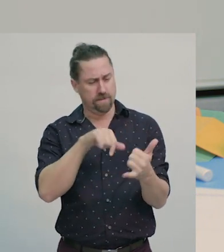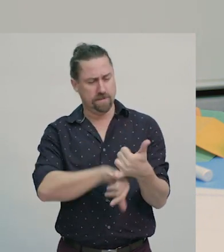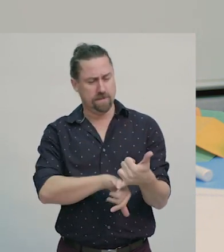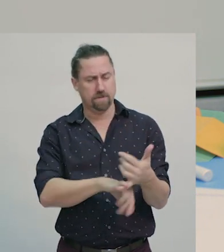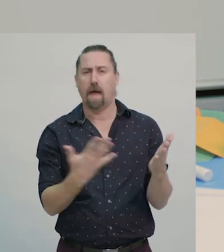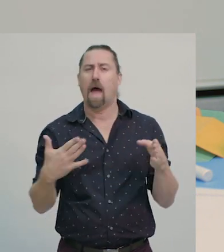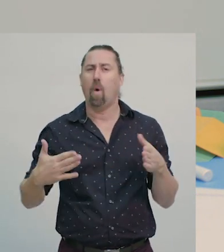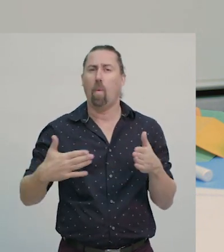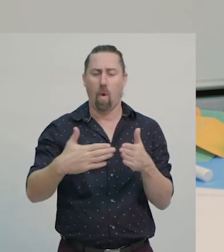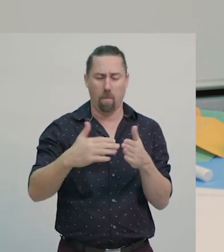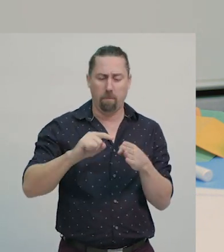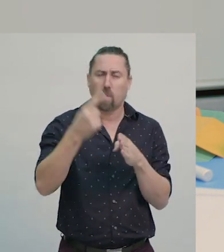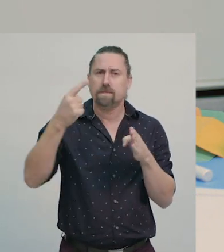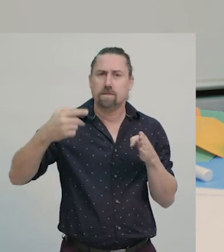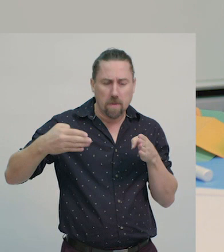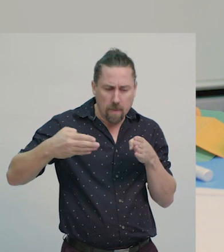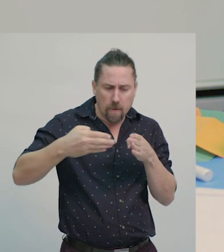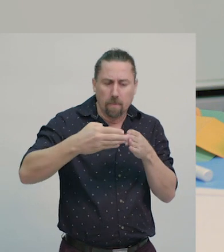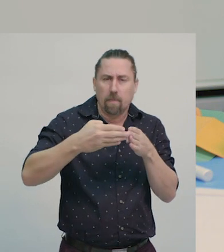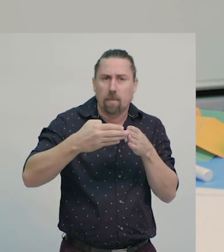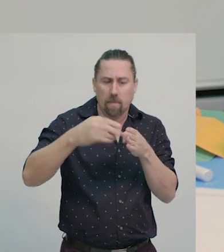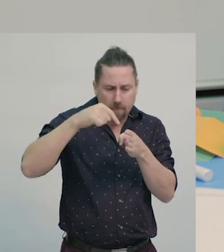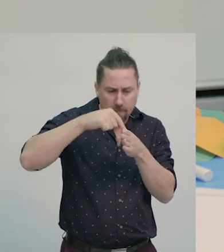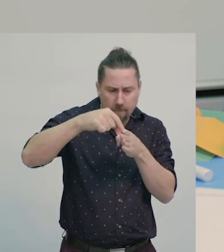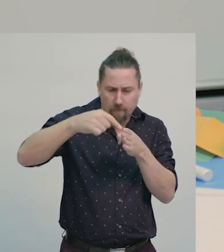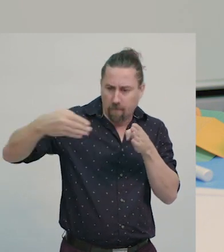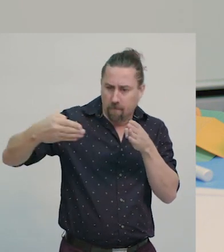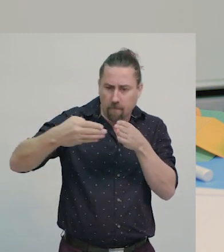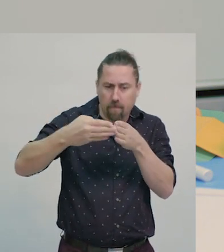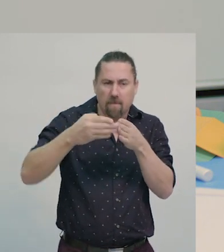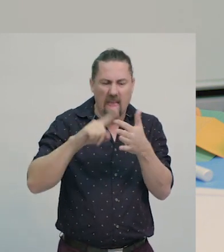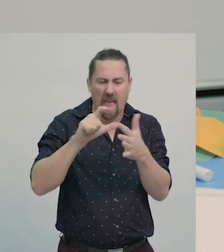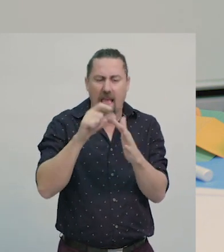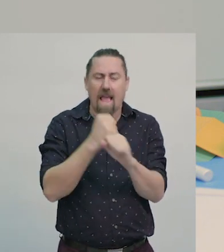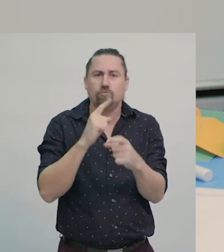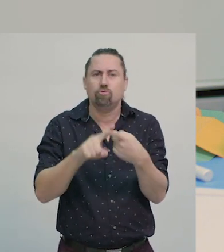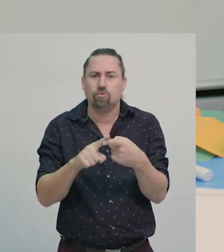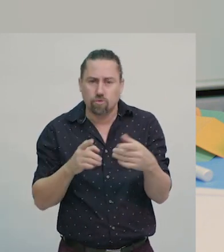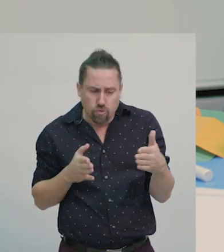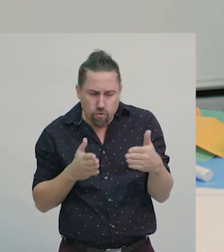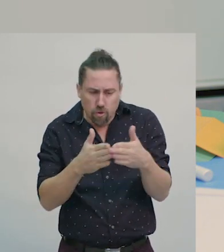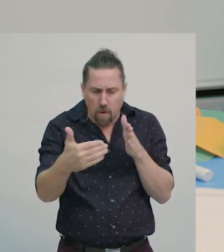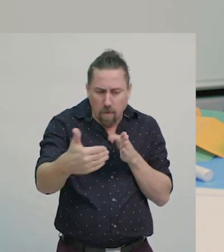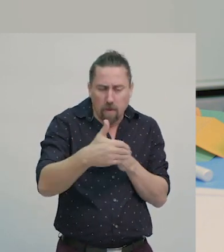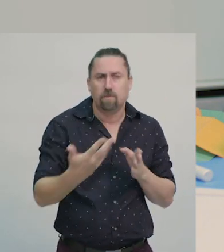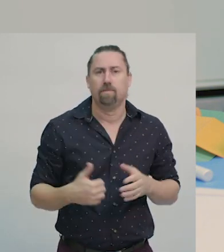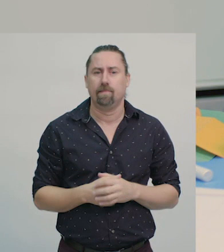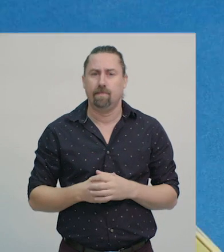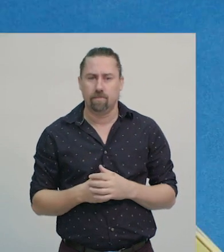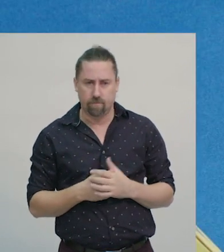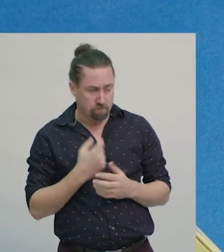vertex is the point on an object where 3 or more edges meet. In this